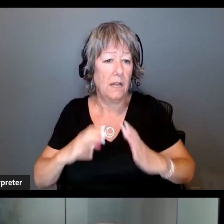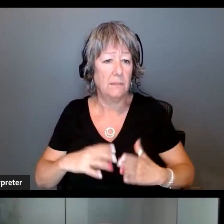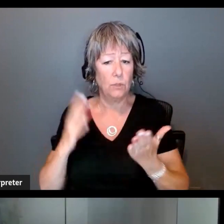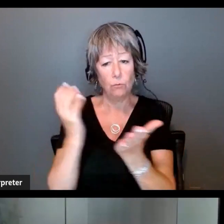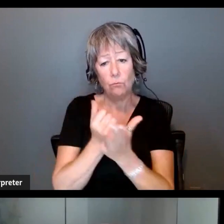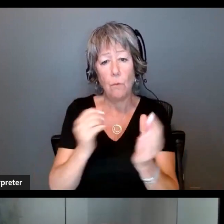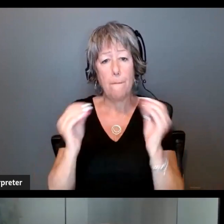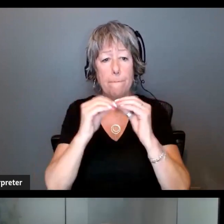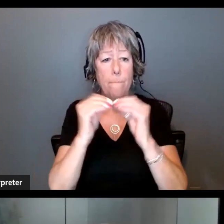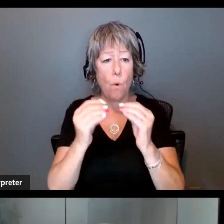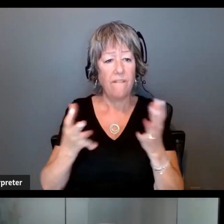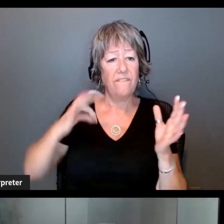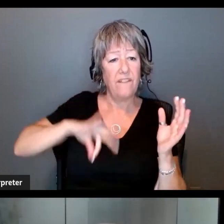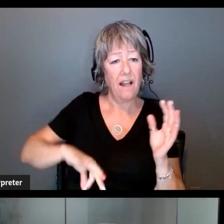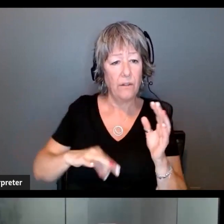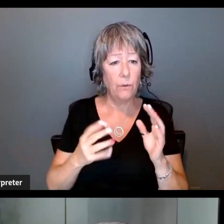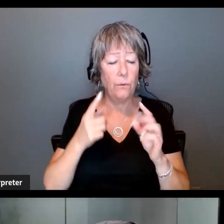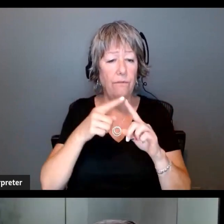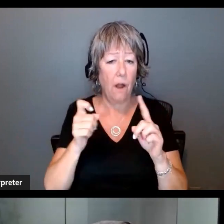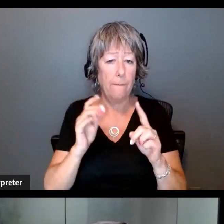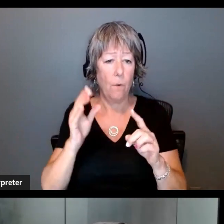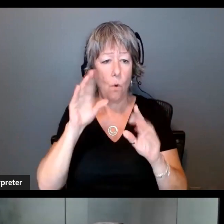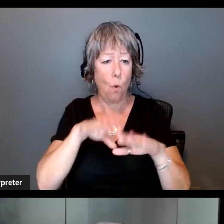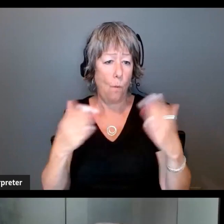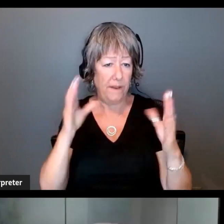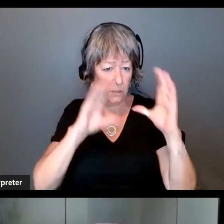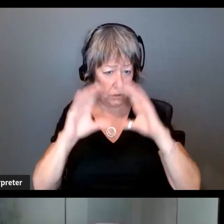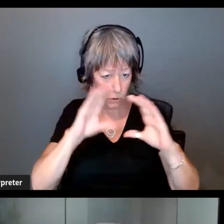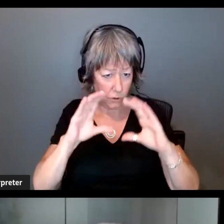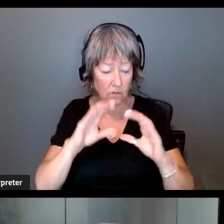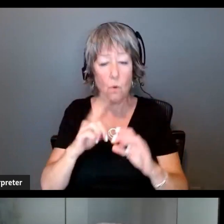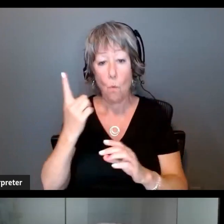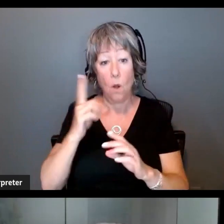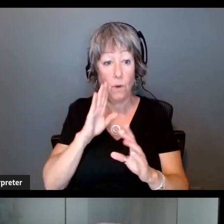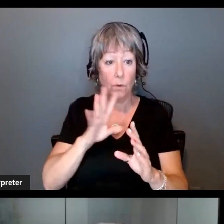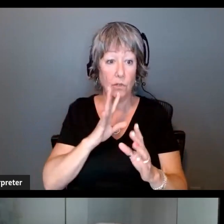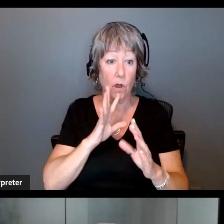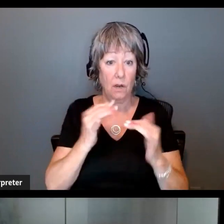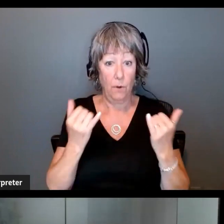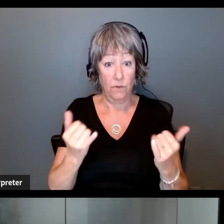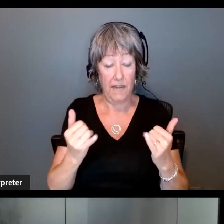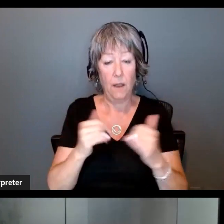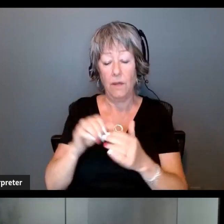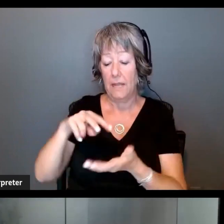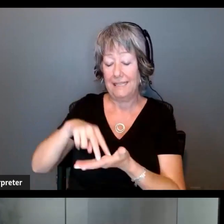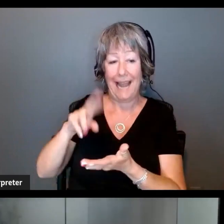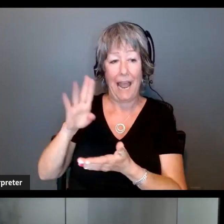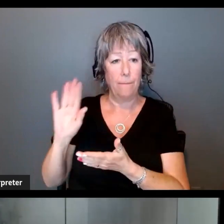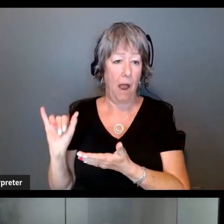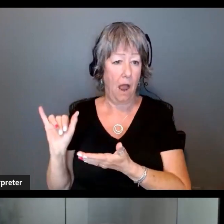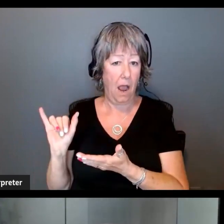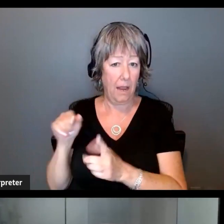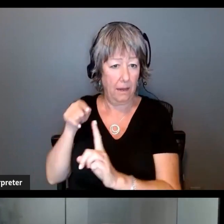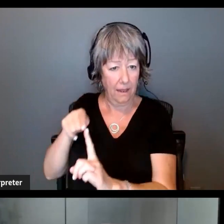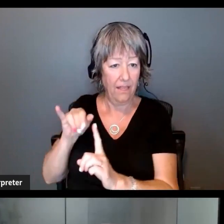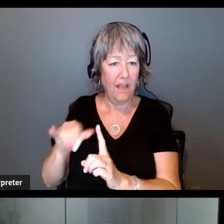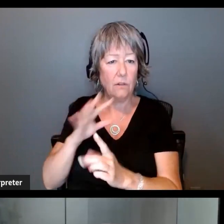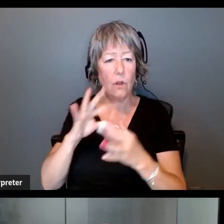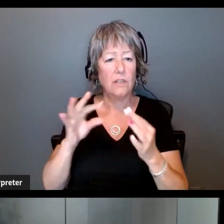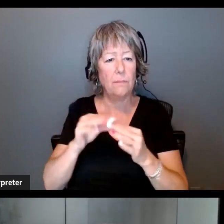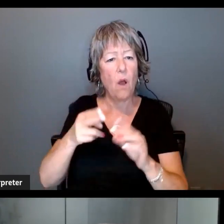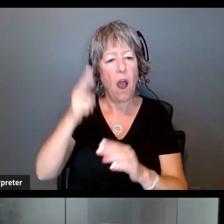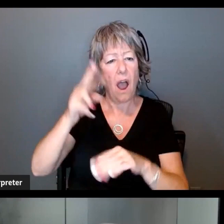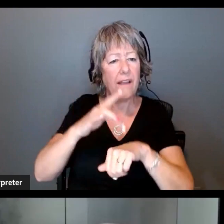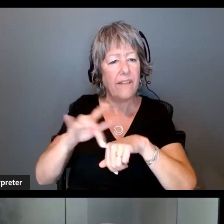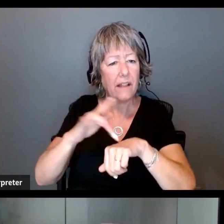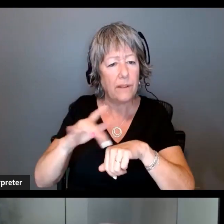OpenSearch on things like one of the features that we are going to talk about, multi-AZ with standby, which talks about high availability, getting